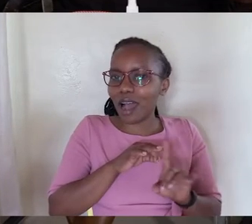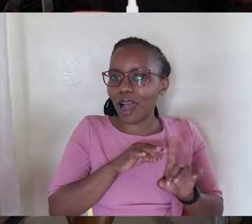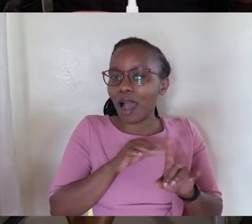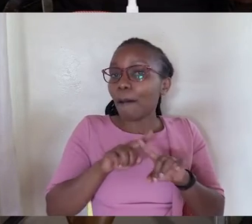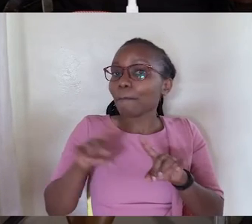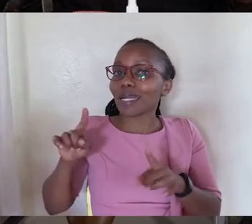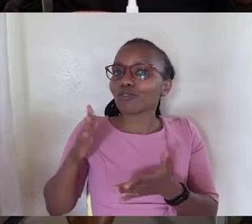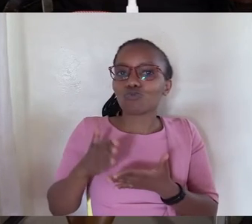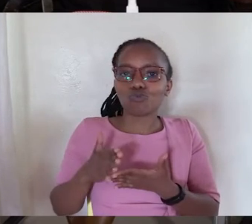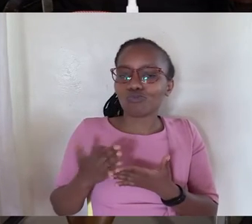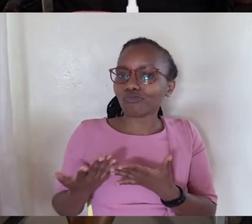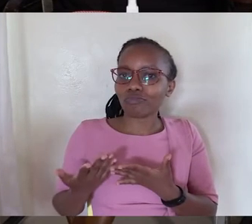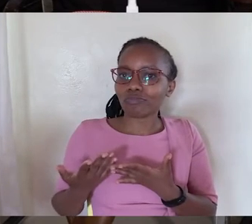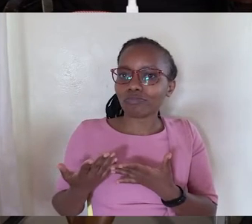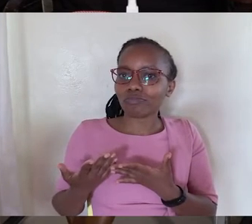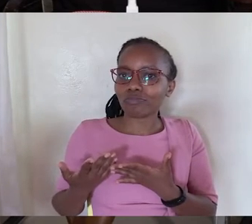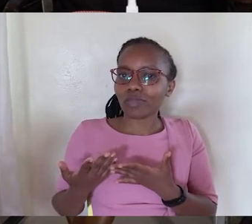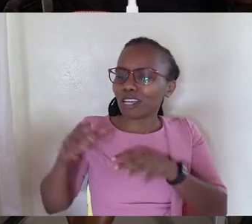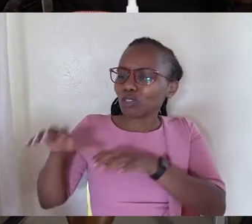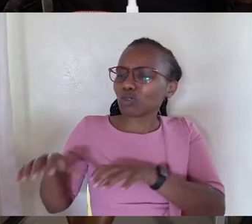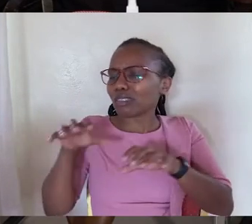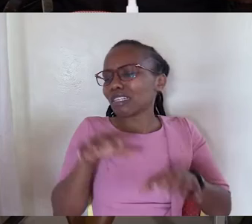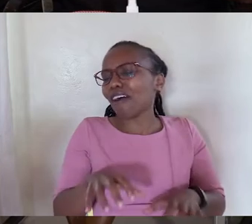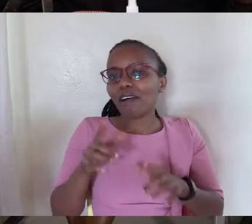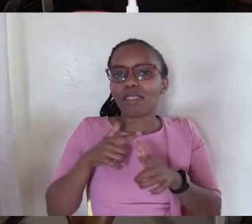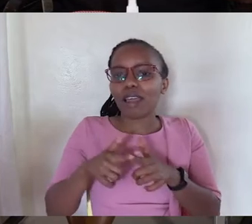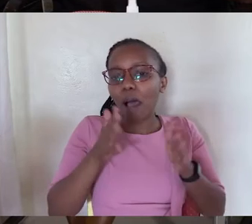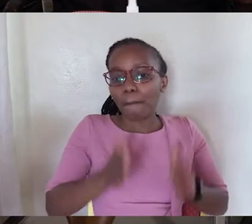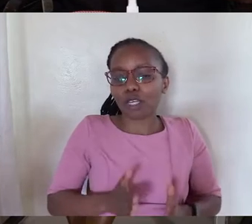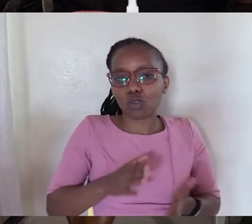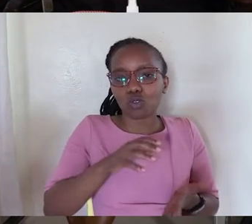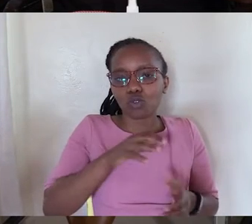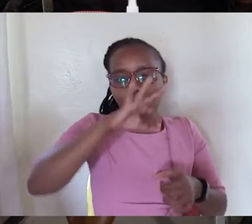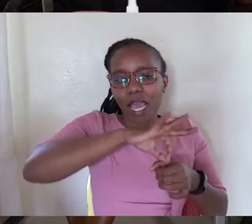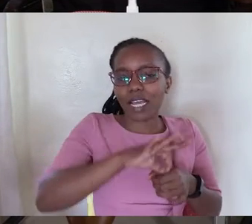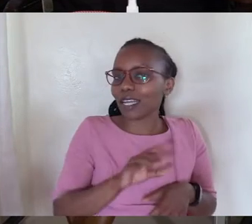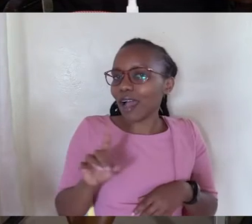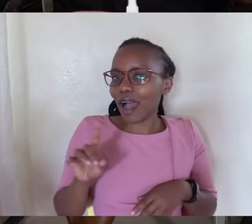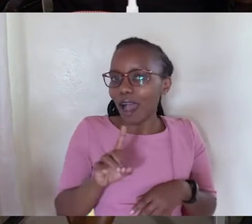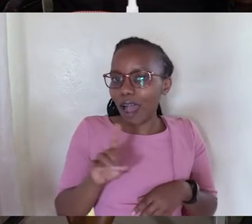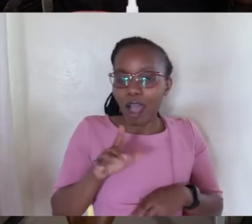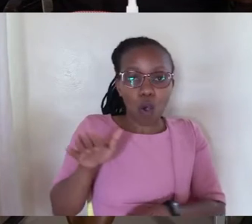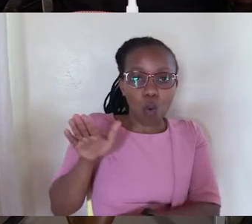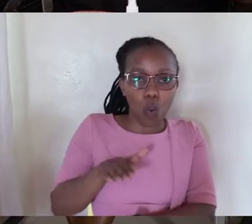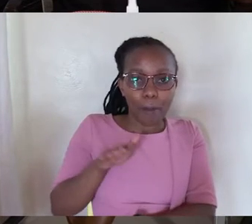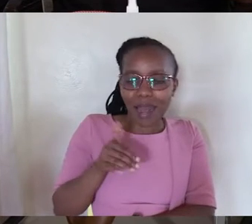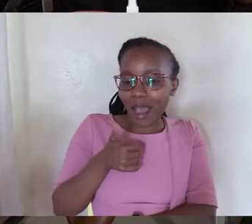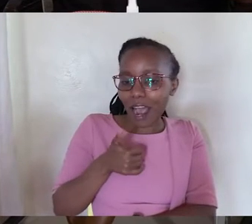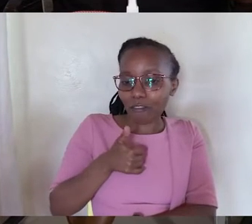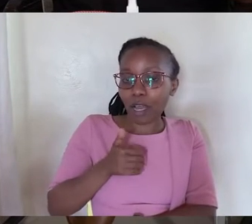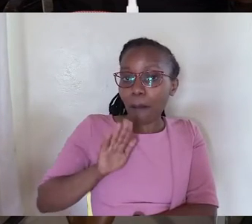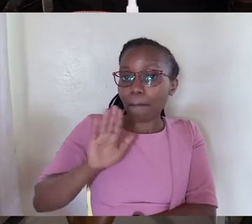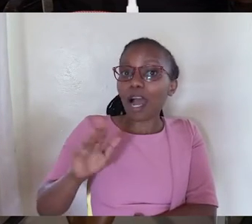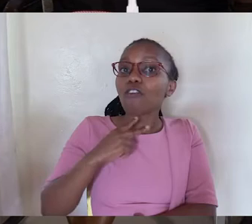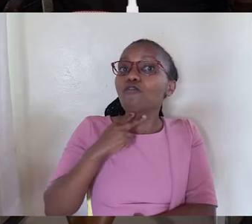true. We don't have to go through stuff for someone to get positions. So we are looking at women having a voice that